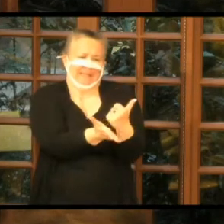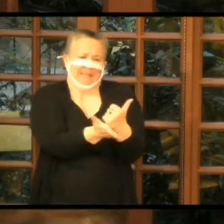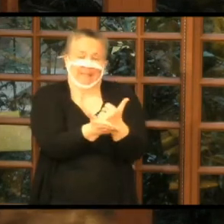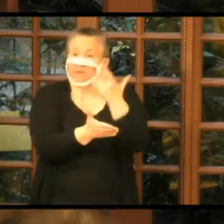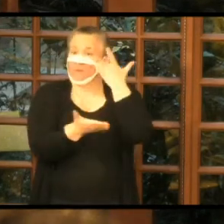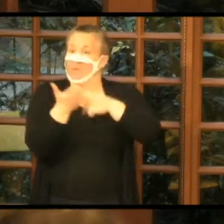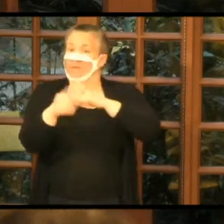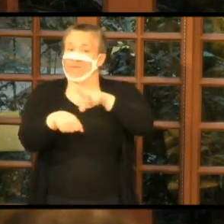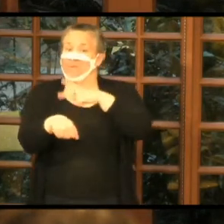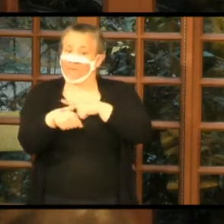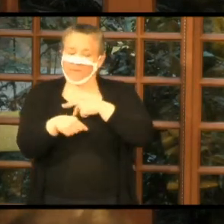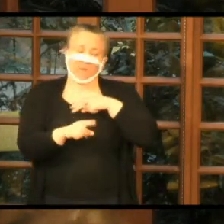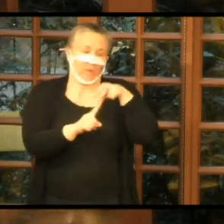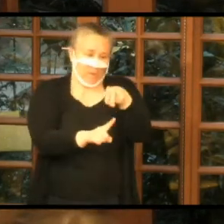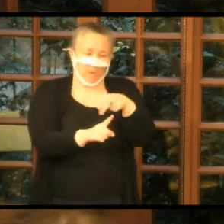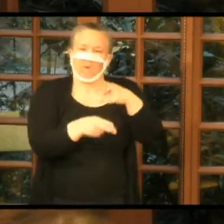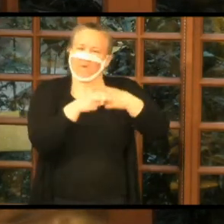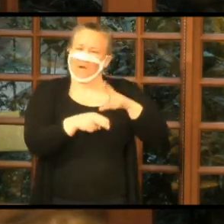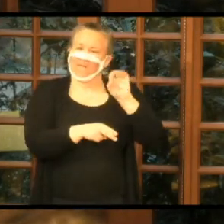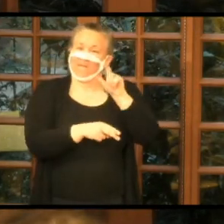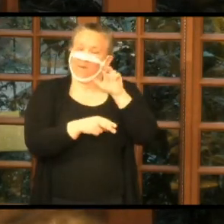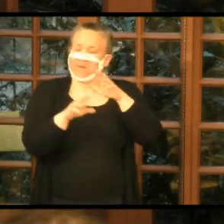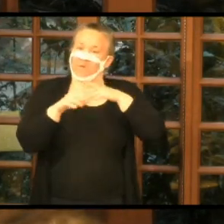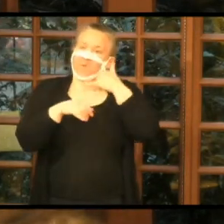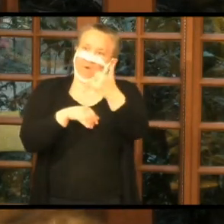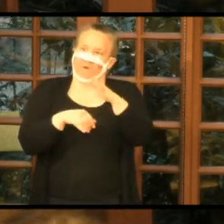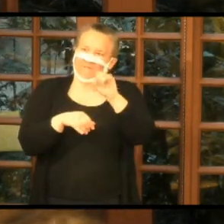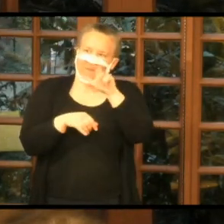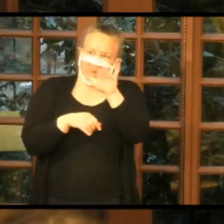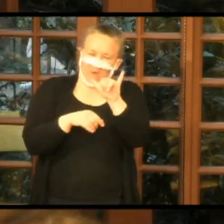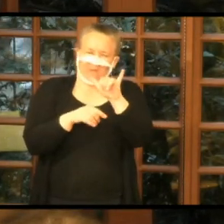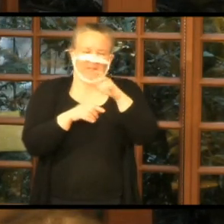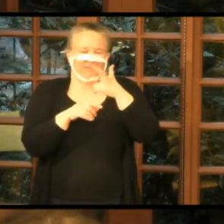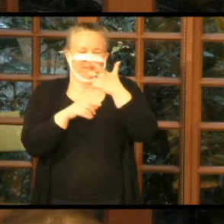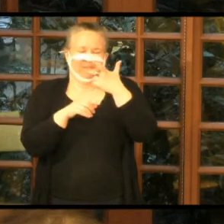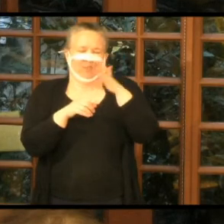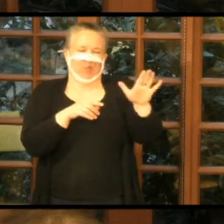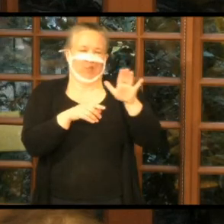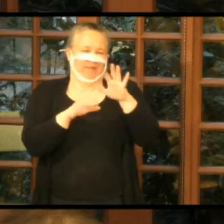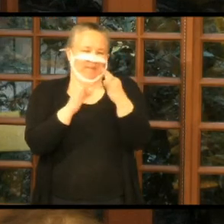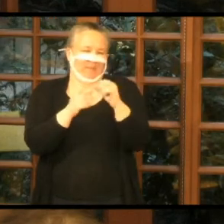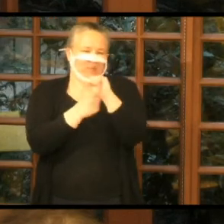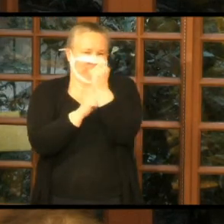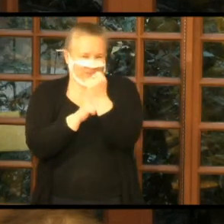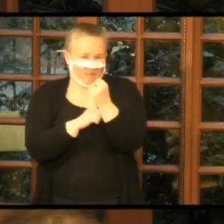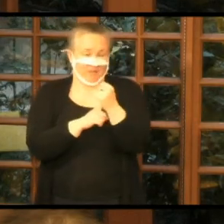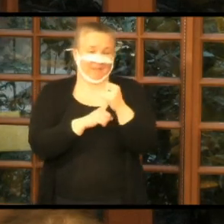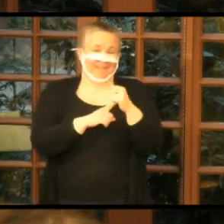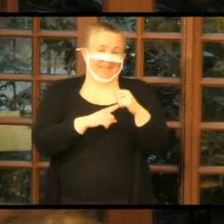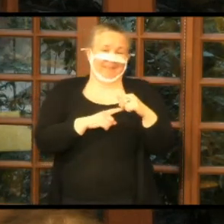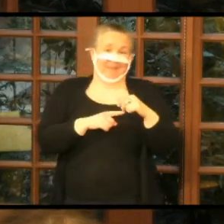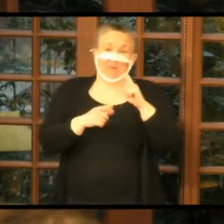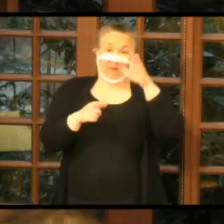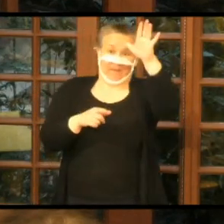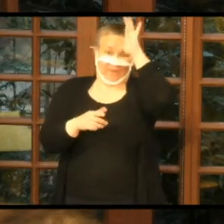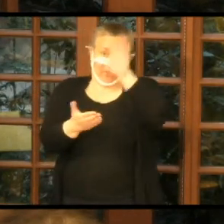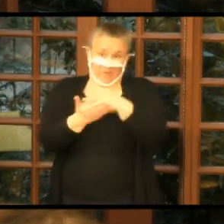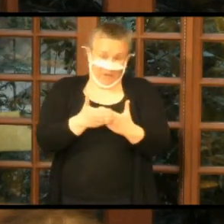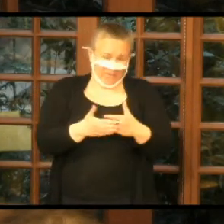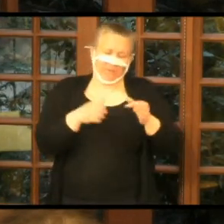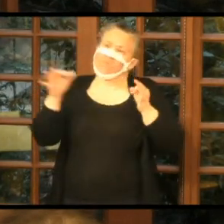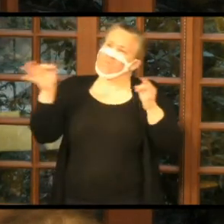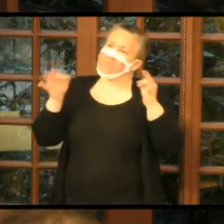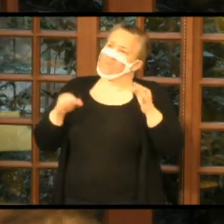principal had taken to calling February's family circumstances. Really, February explained to her father when he came to get her, she